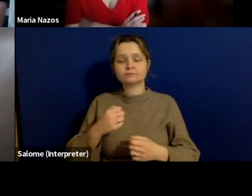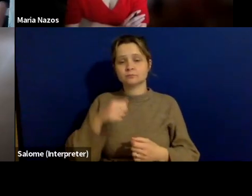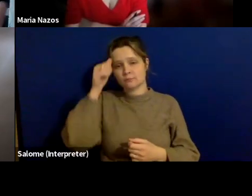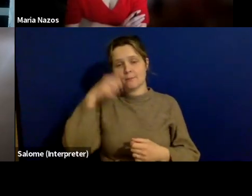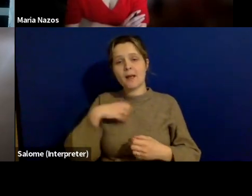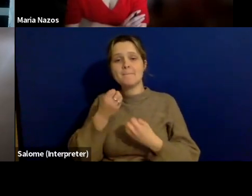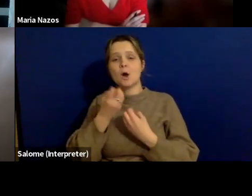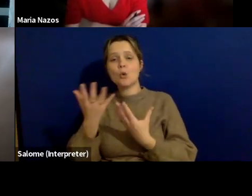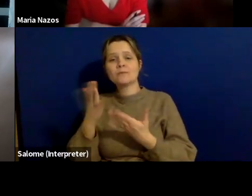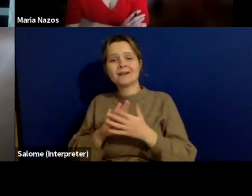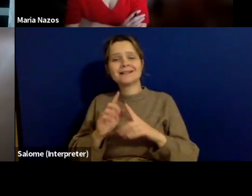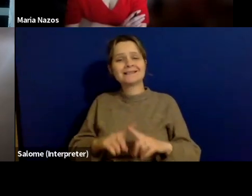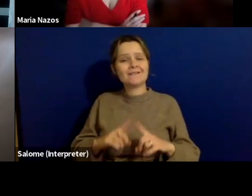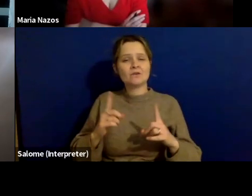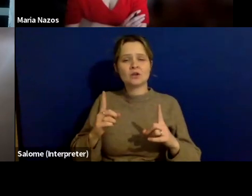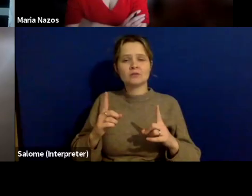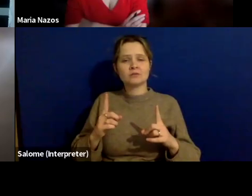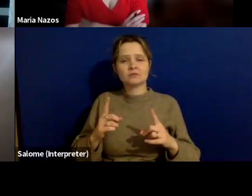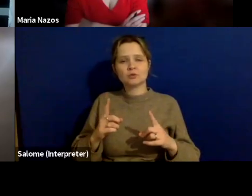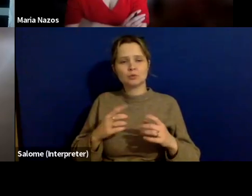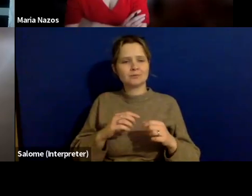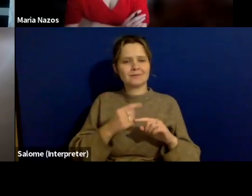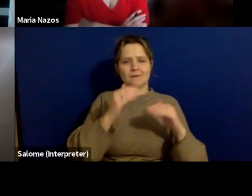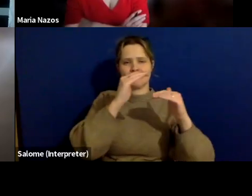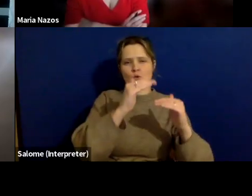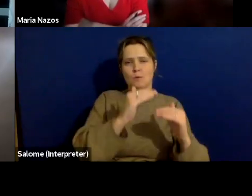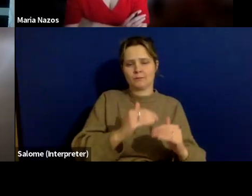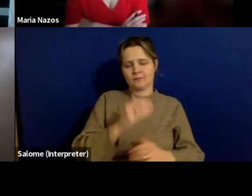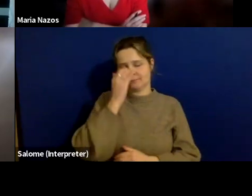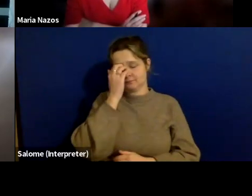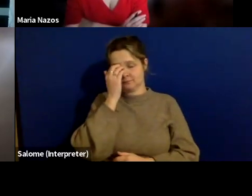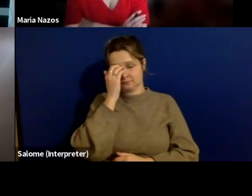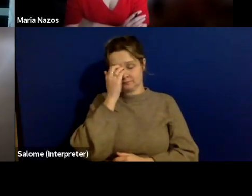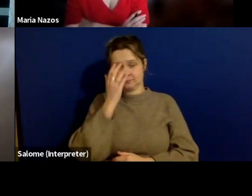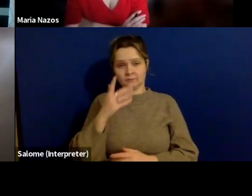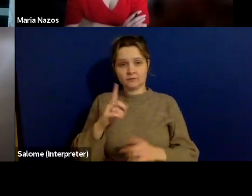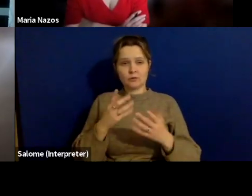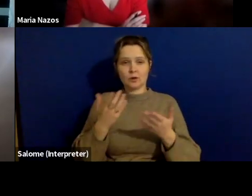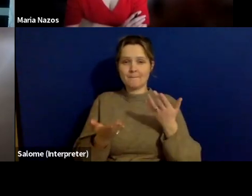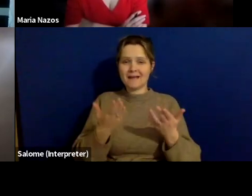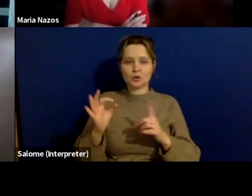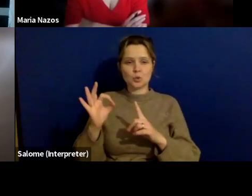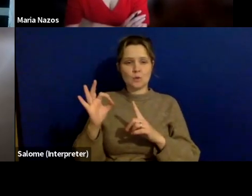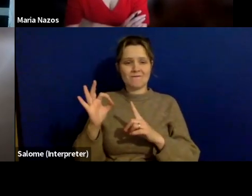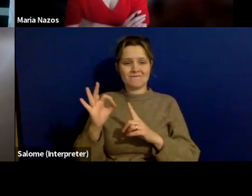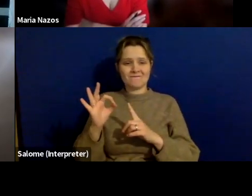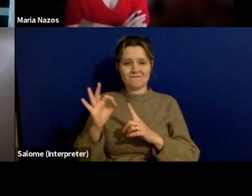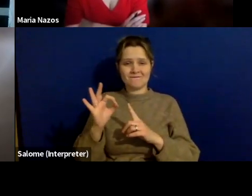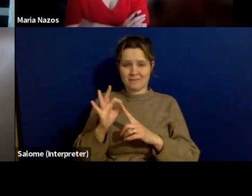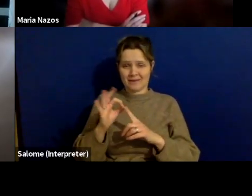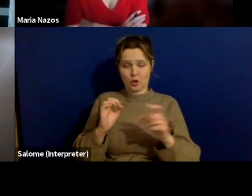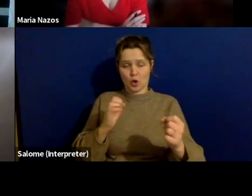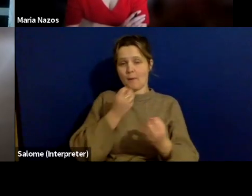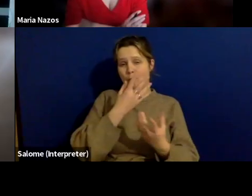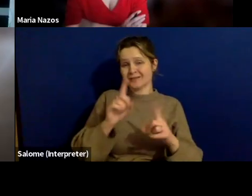is quite different as regards the form and the rhythm. compared to Phoebe's. So